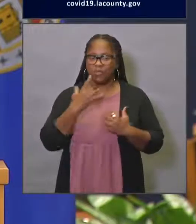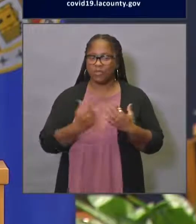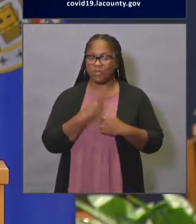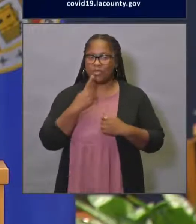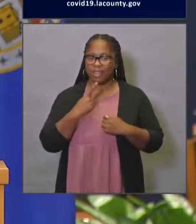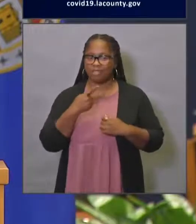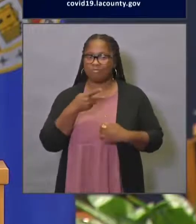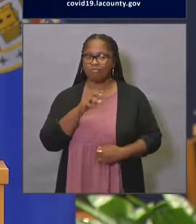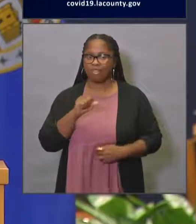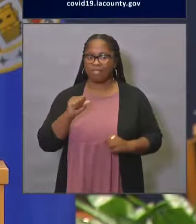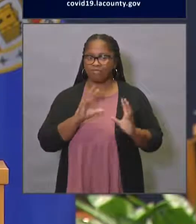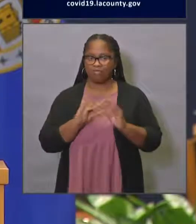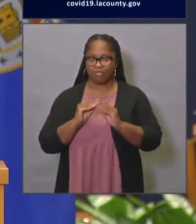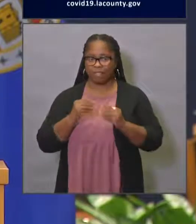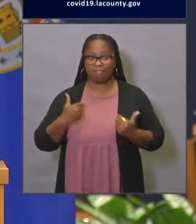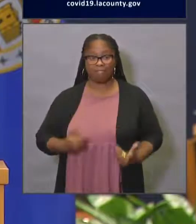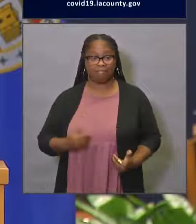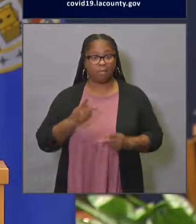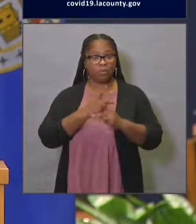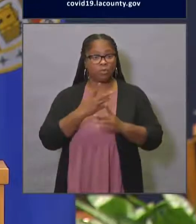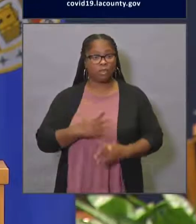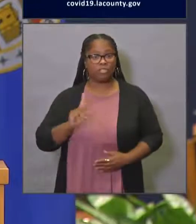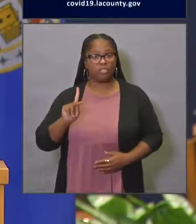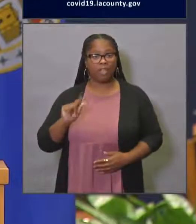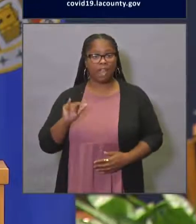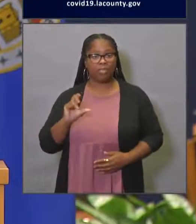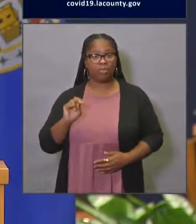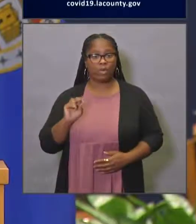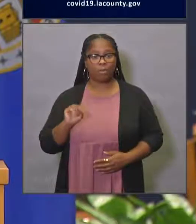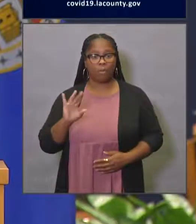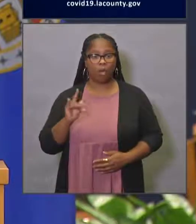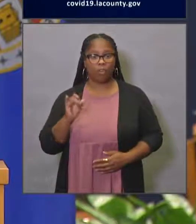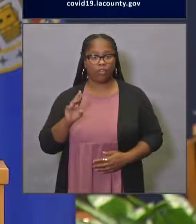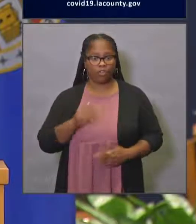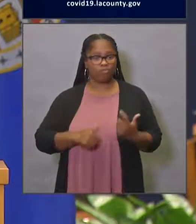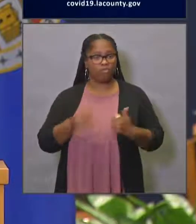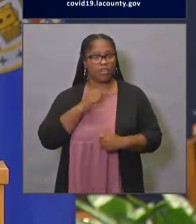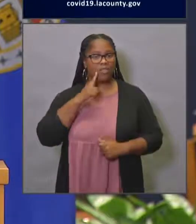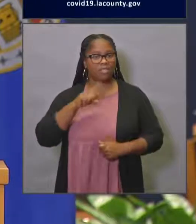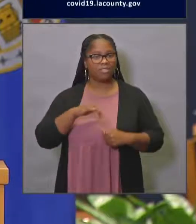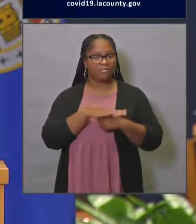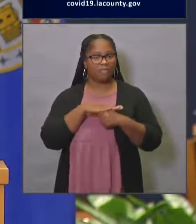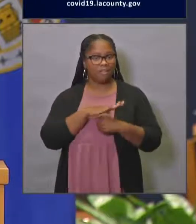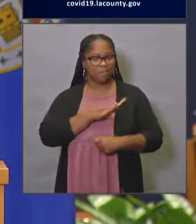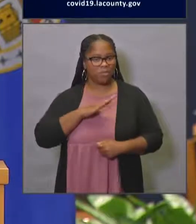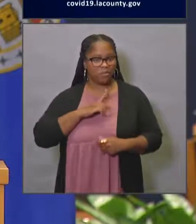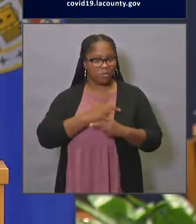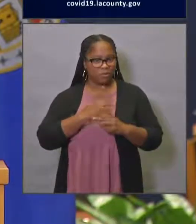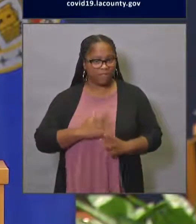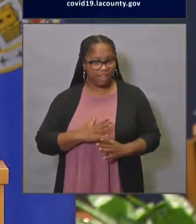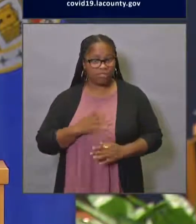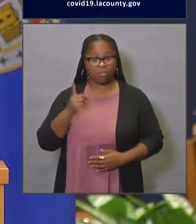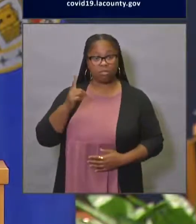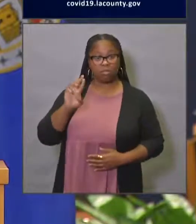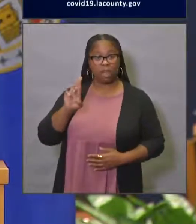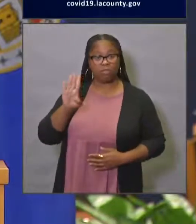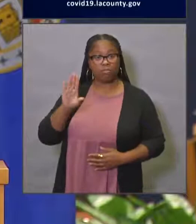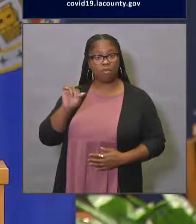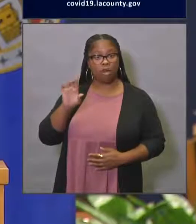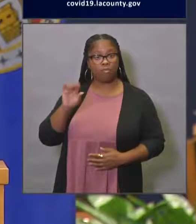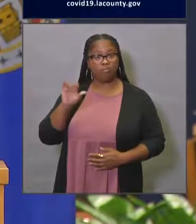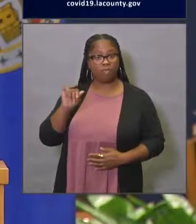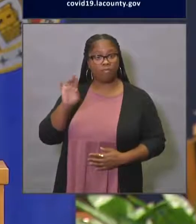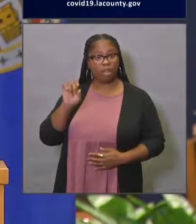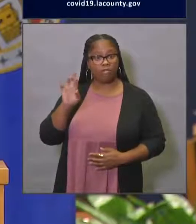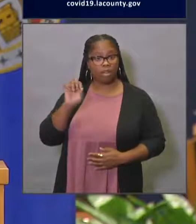briefing. I'm Supervisor Kathryn Barger, Chair of the Los Angeles County Board of Supervisors. Dr. Barbara Ferrer, our Director of Public Health, is here